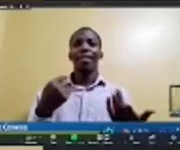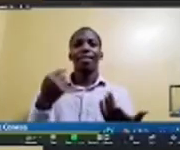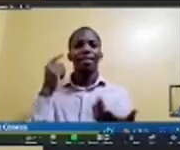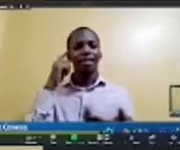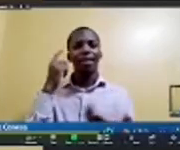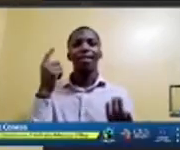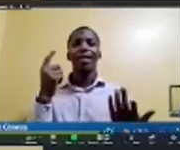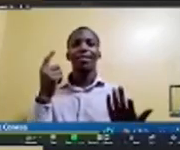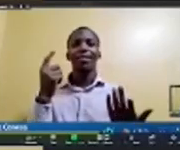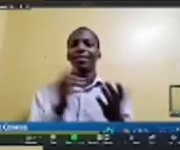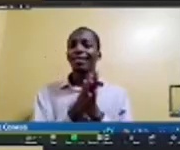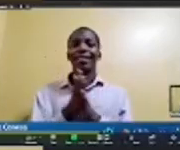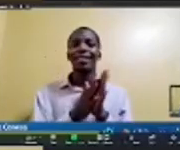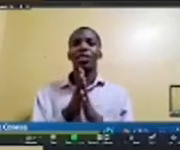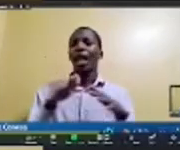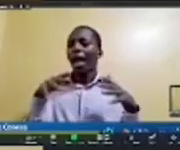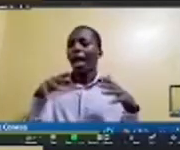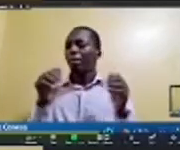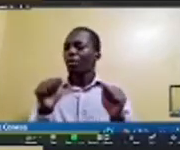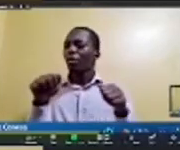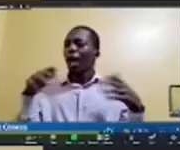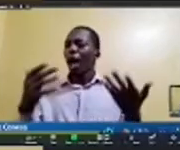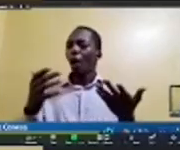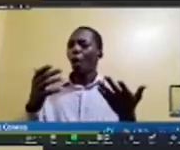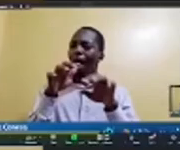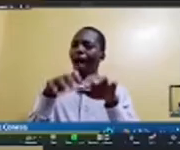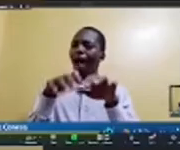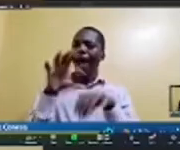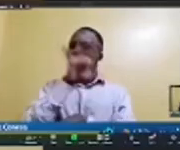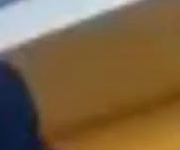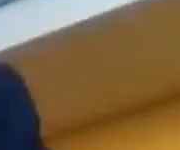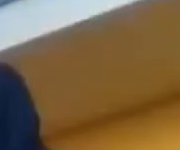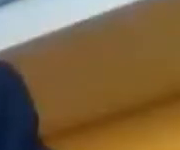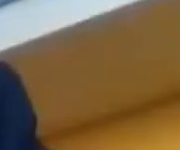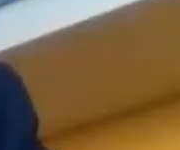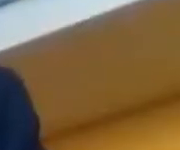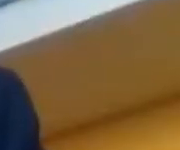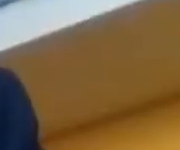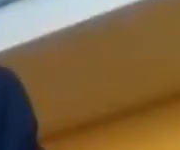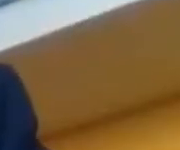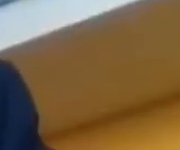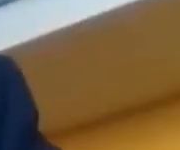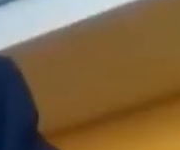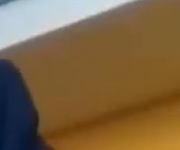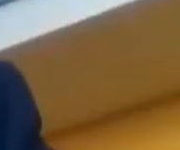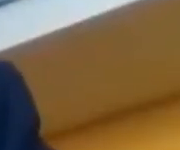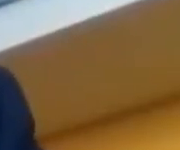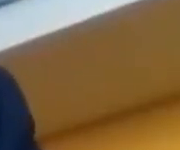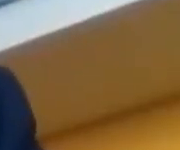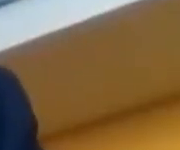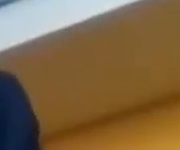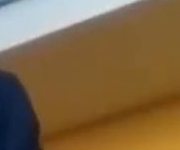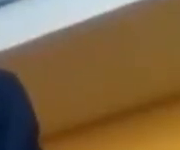African farmers prepare for the changes? And it was interesting also exercise for me,